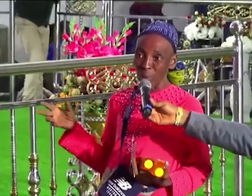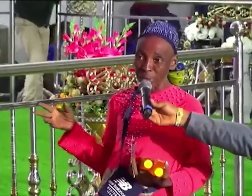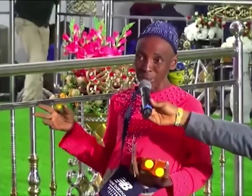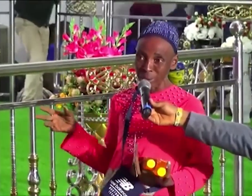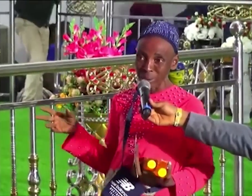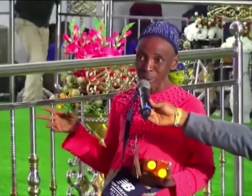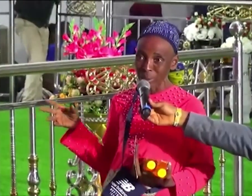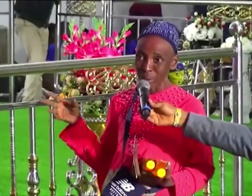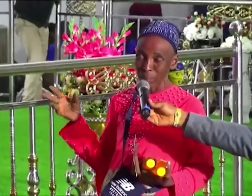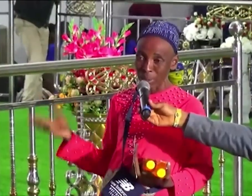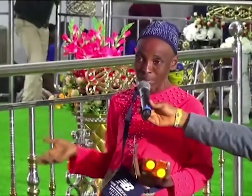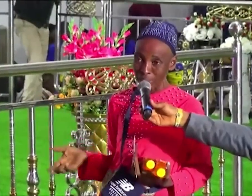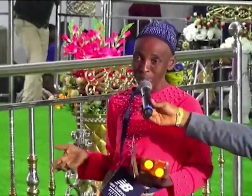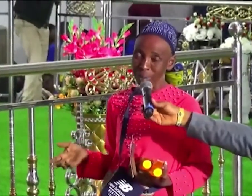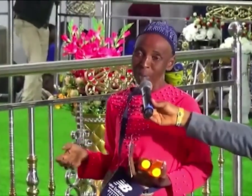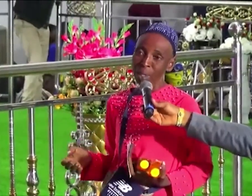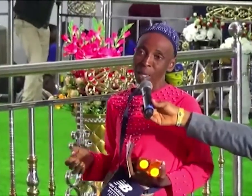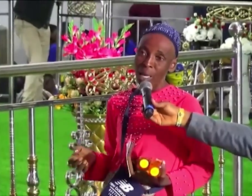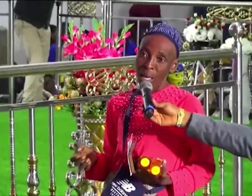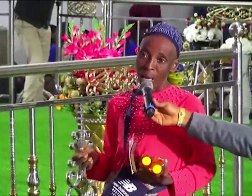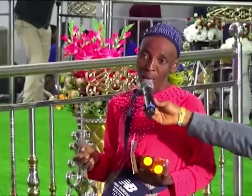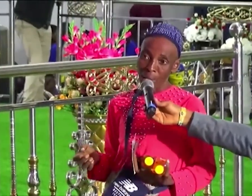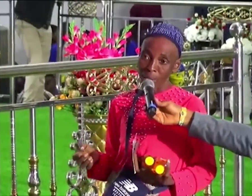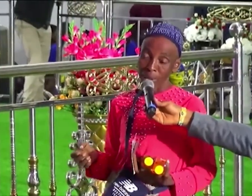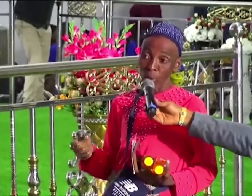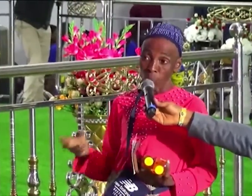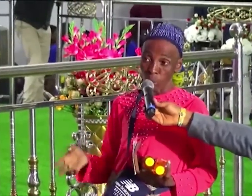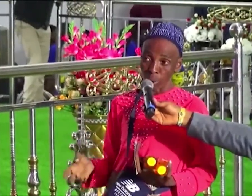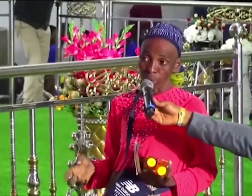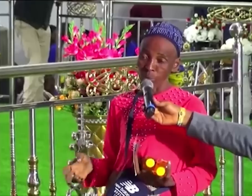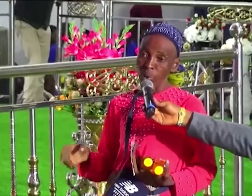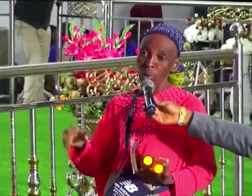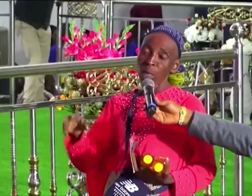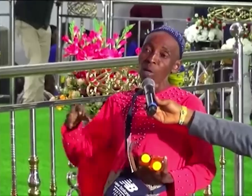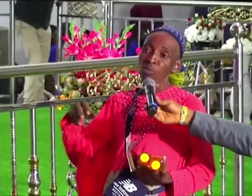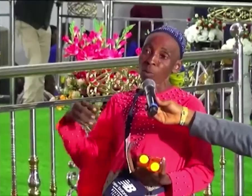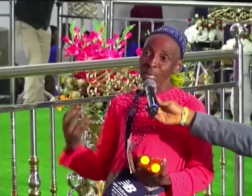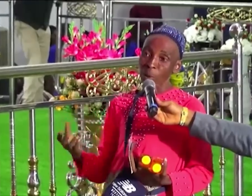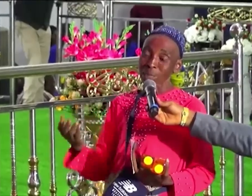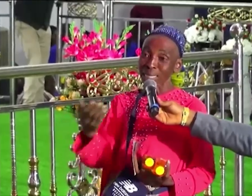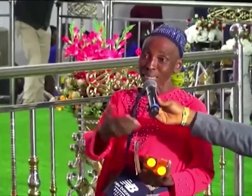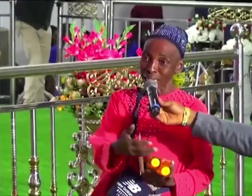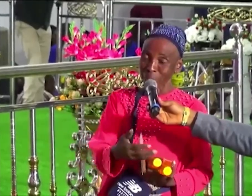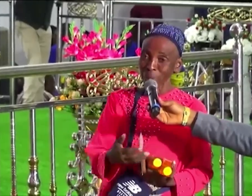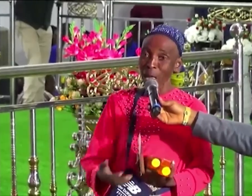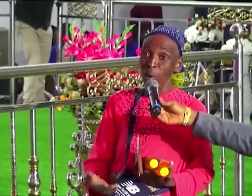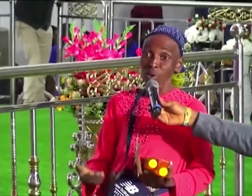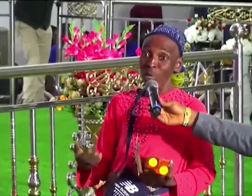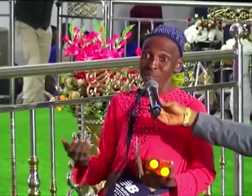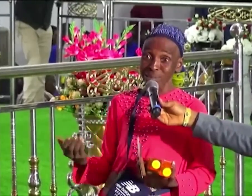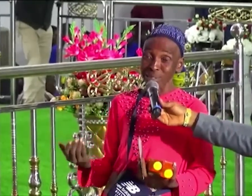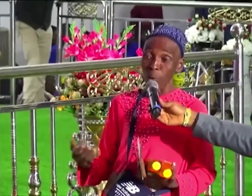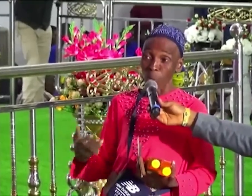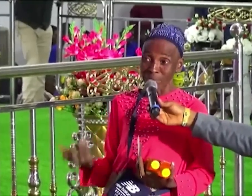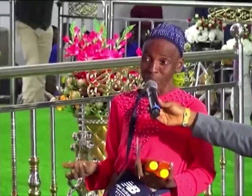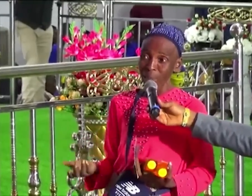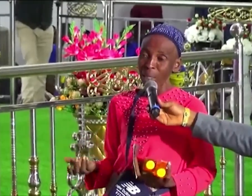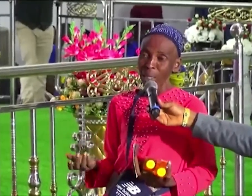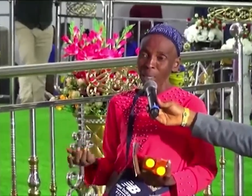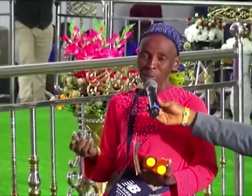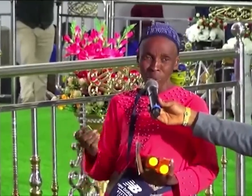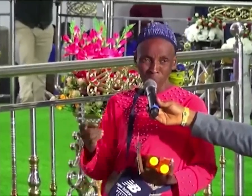early morning prayers in Owurò. So from there, when I came, I was very sick and